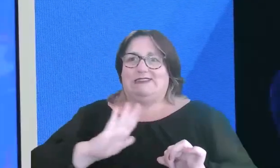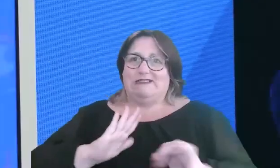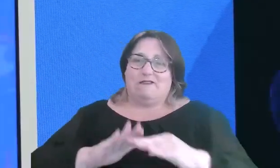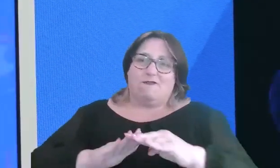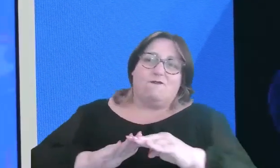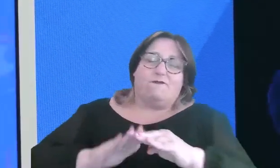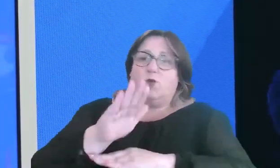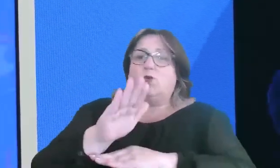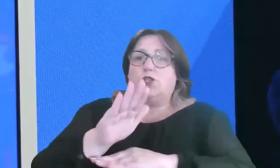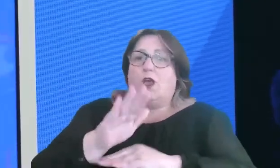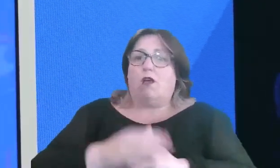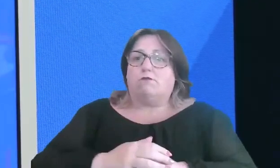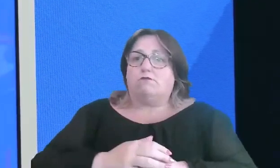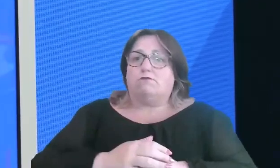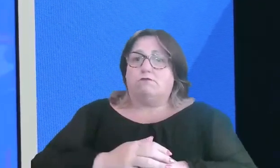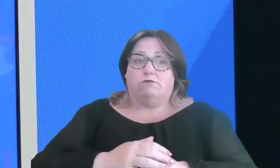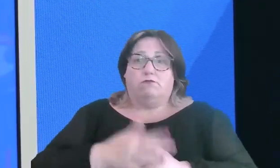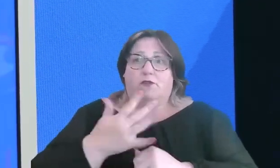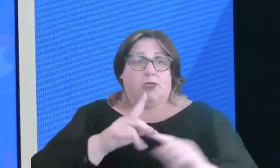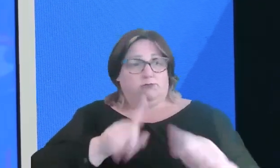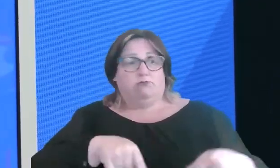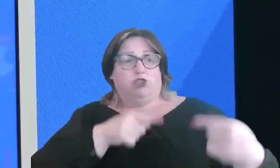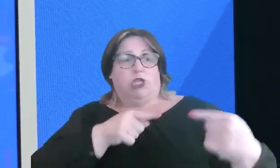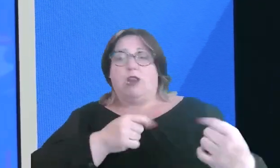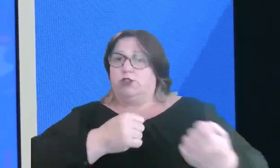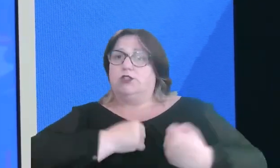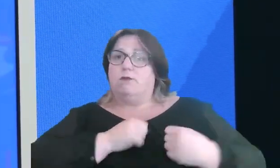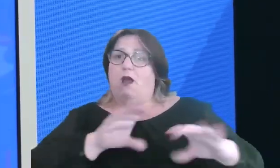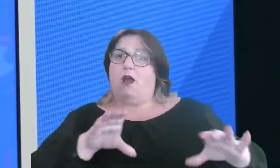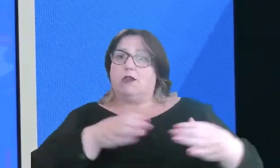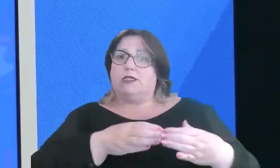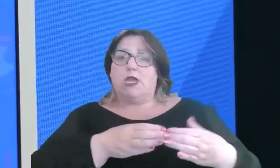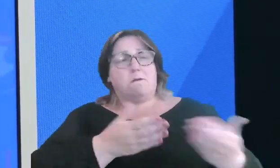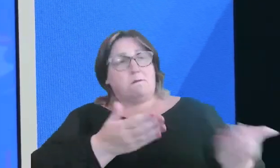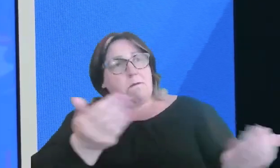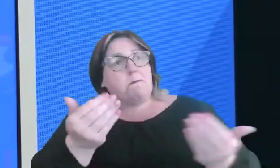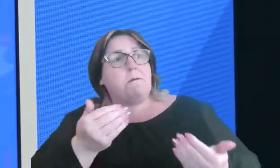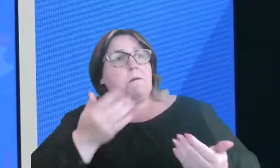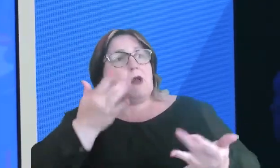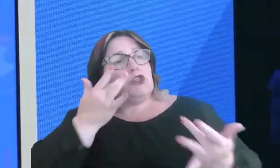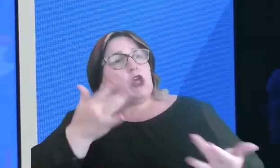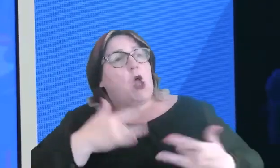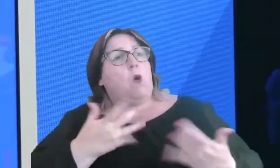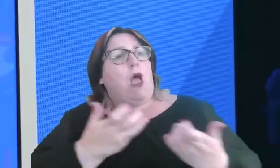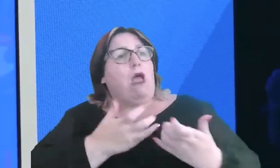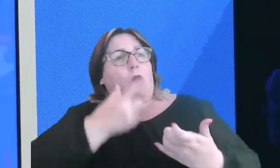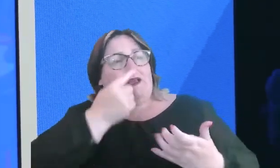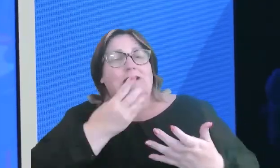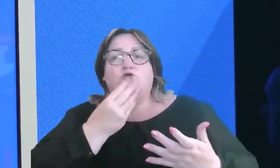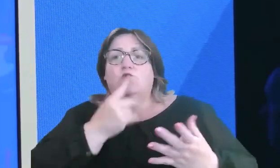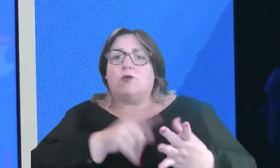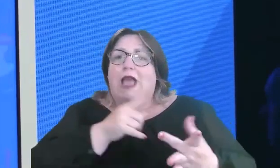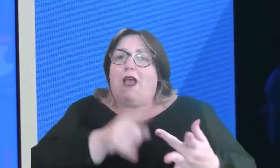the challenge to all of my teams to show me how they can use AI not just in the output of government, not just in the